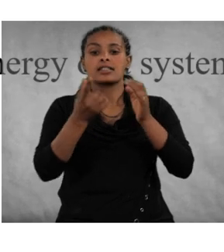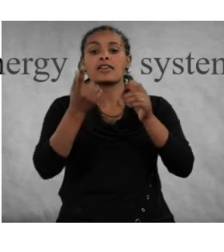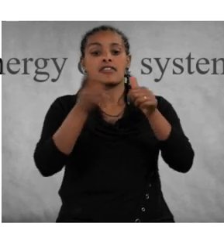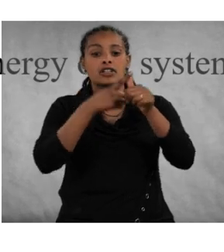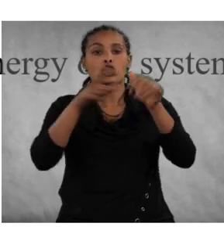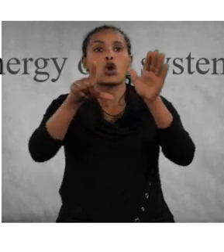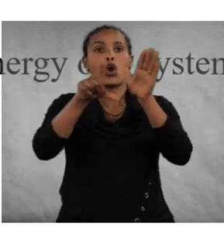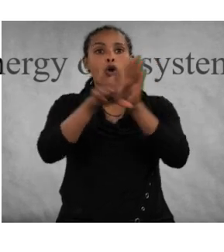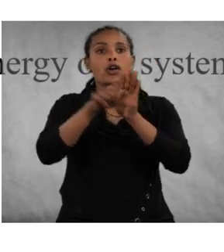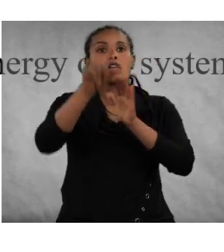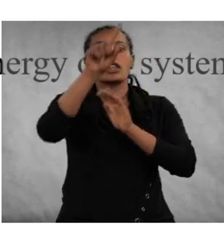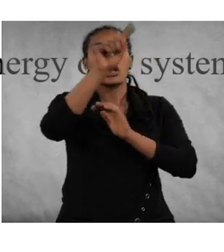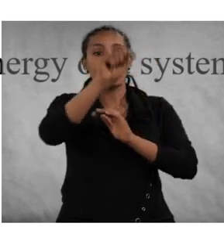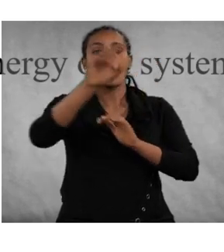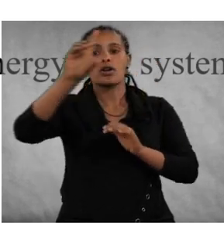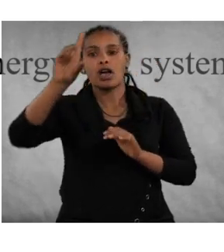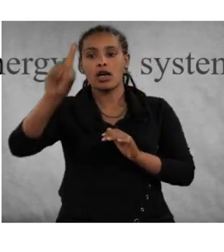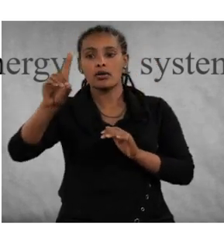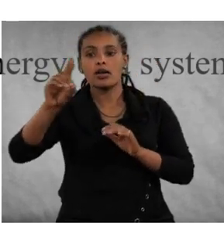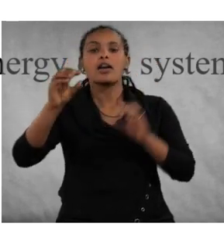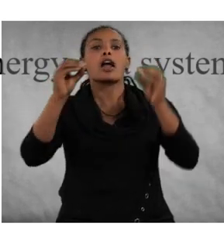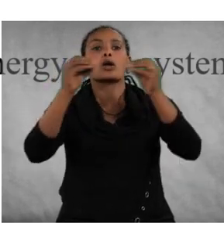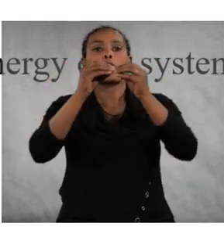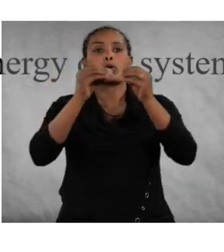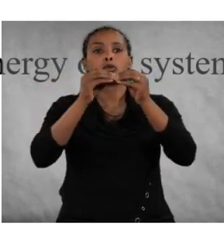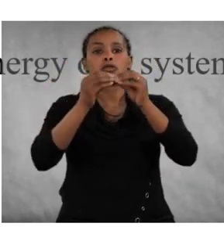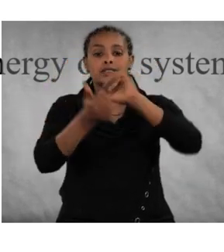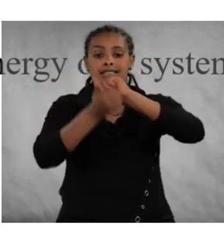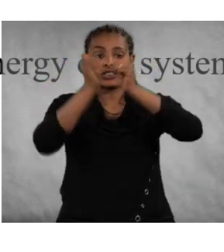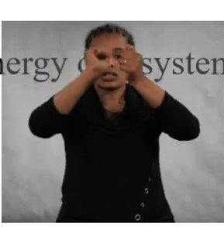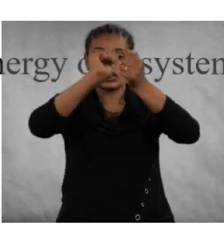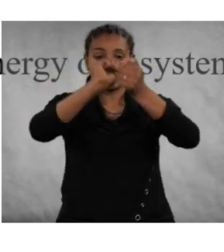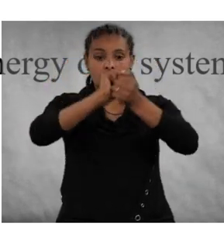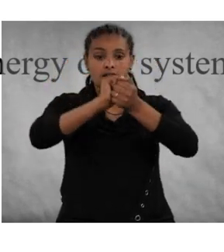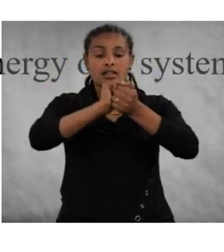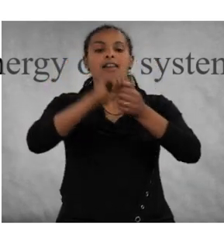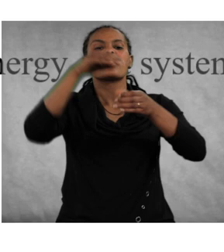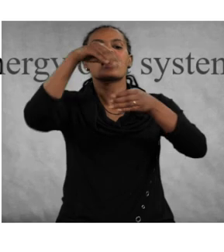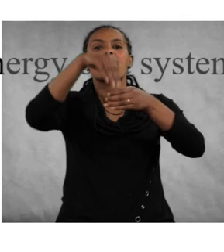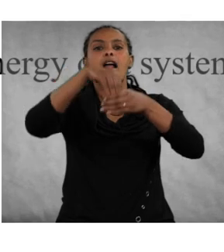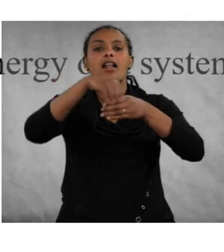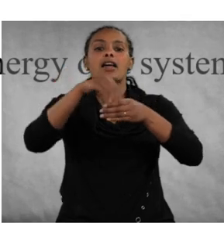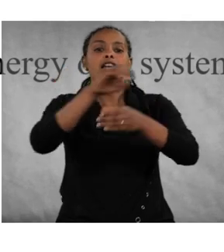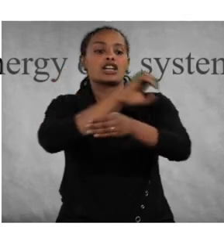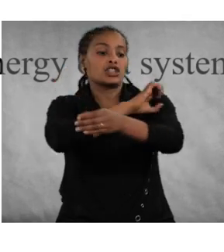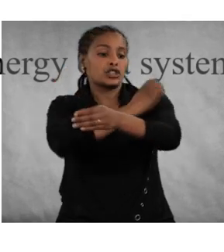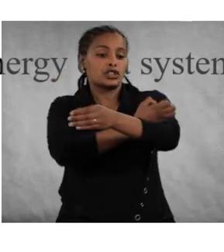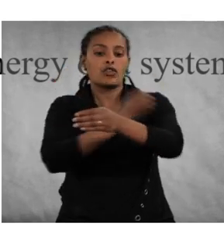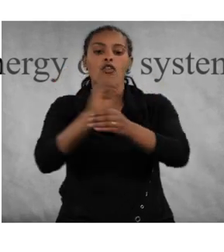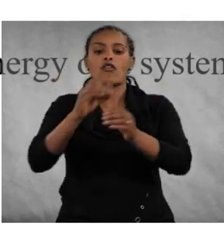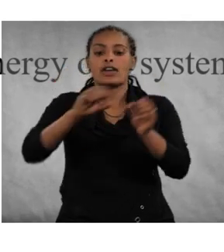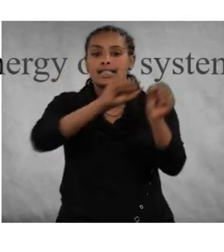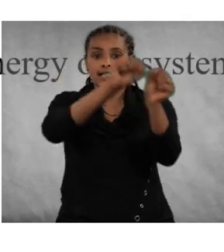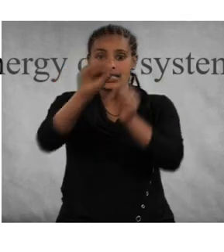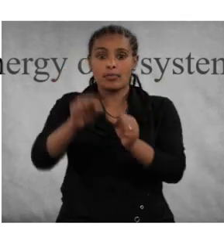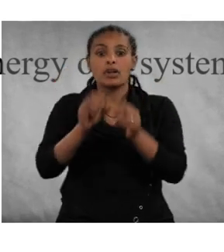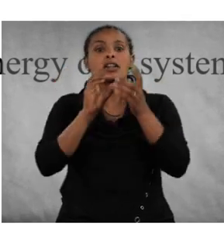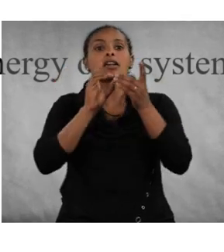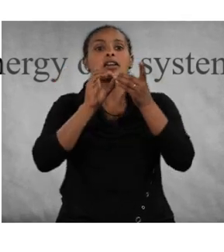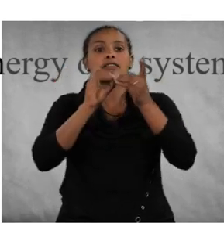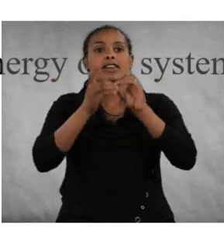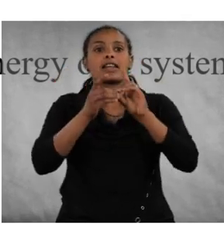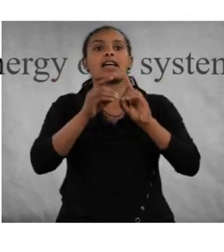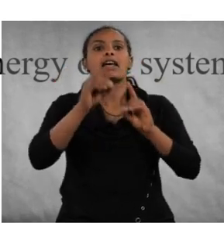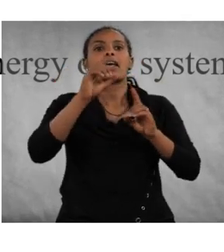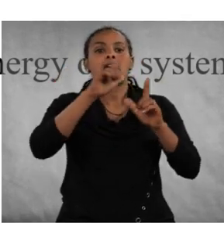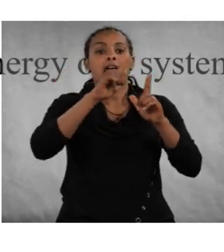of thermodynamics, calculate the change in internal energy of a system, define